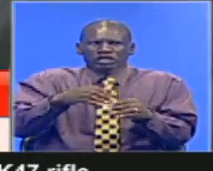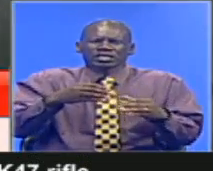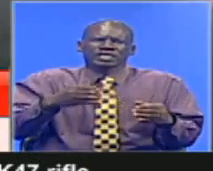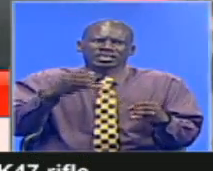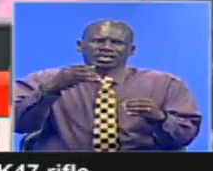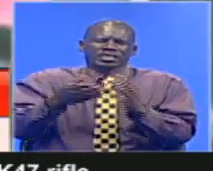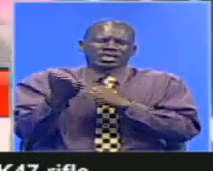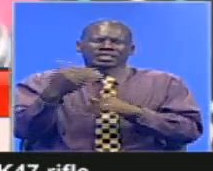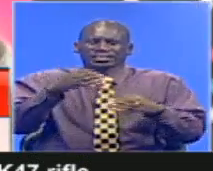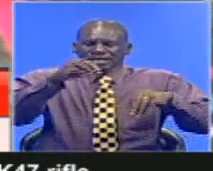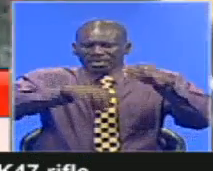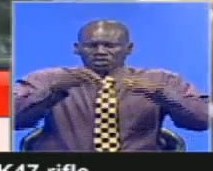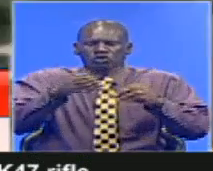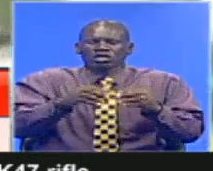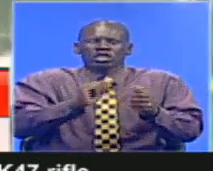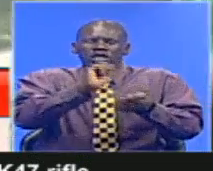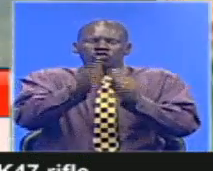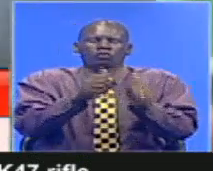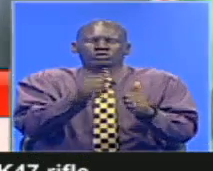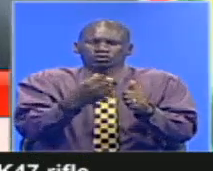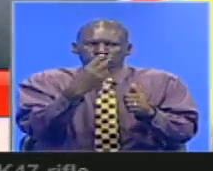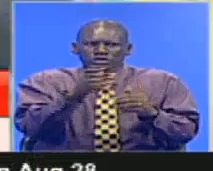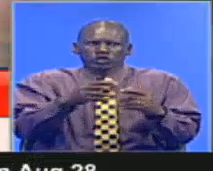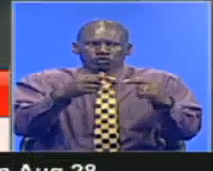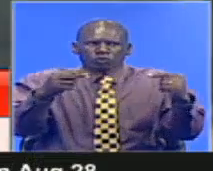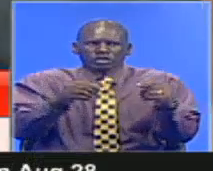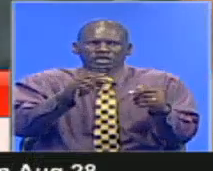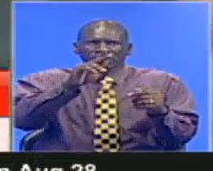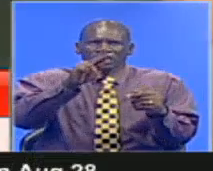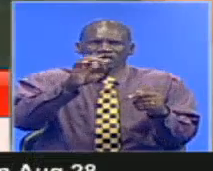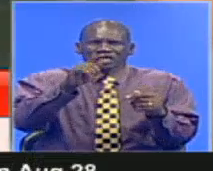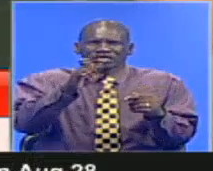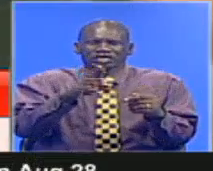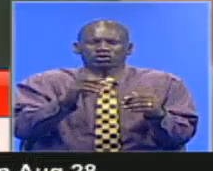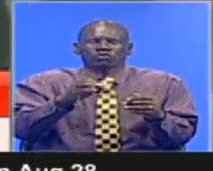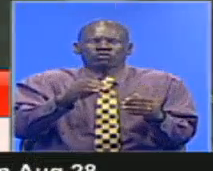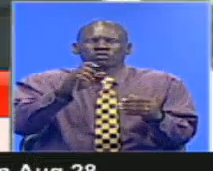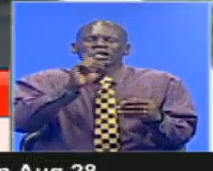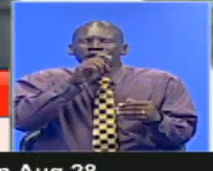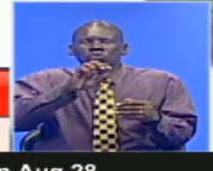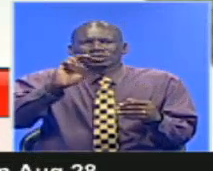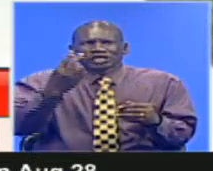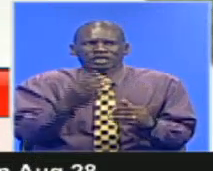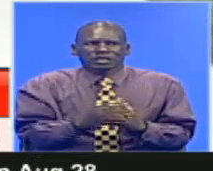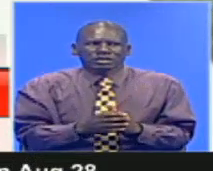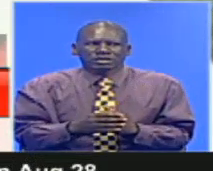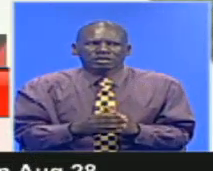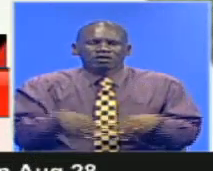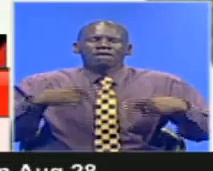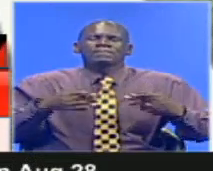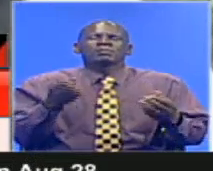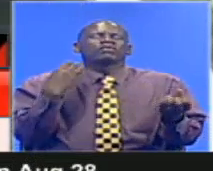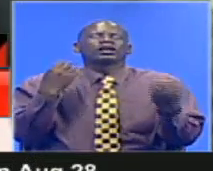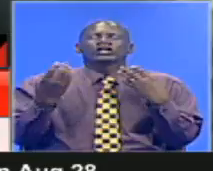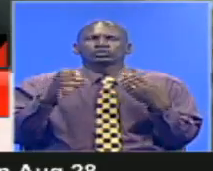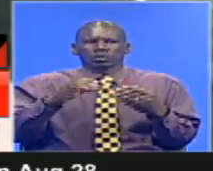general elections in a battle that saw his opponent Jonah Keter of KANU come a distant second. People of Kericho,